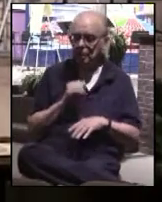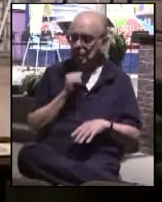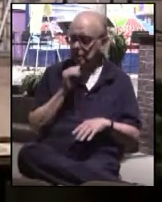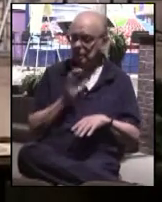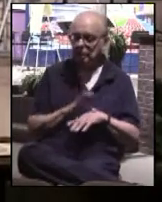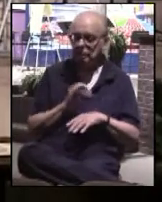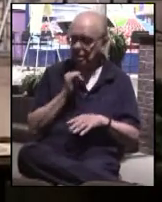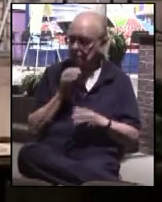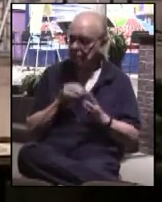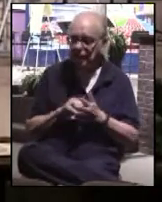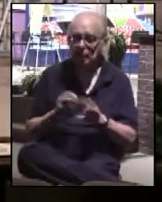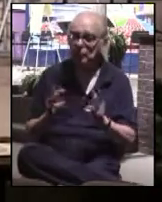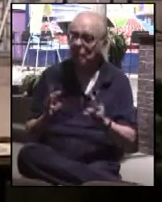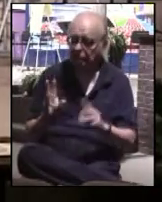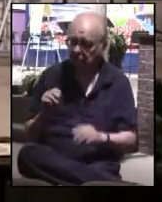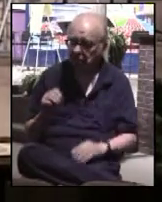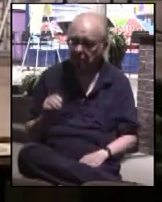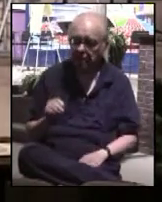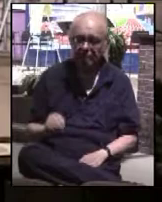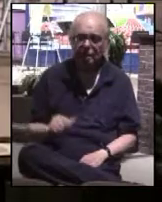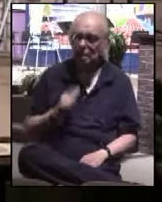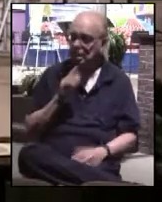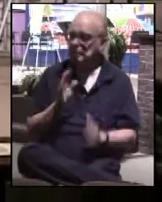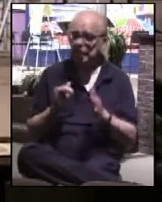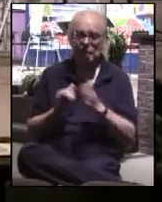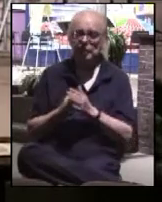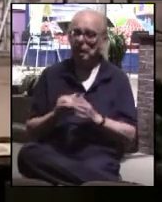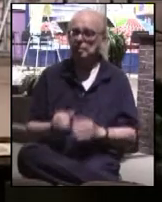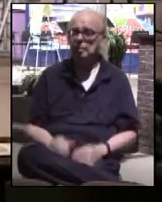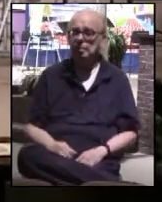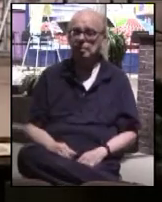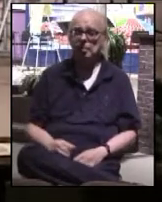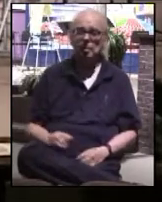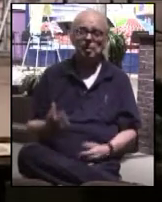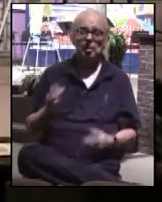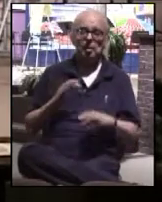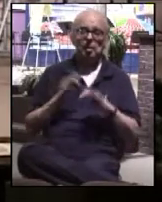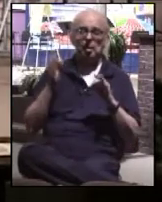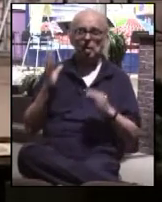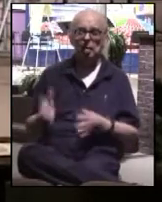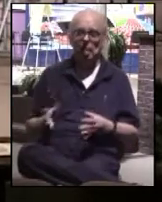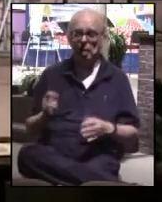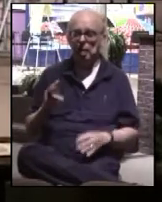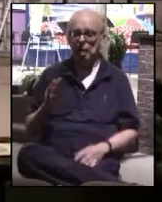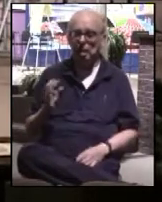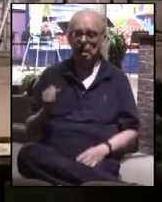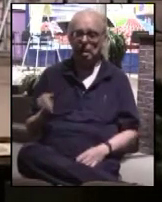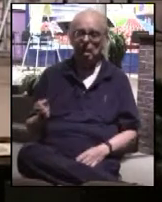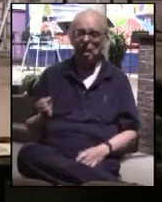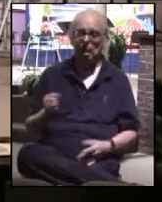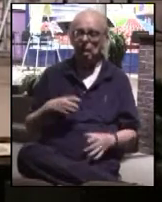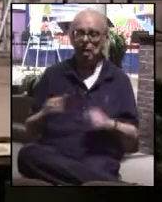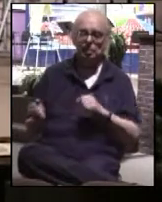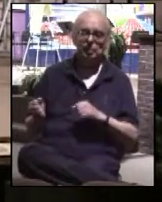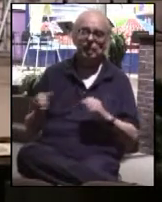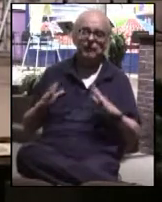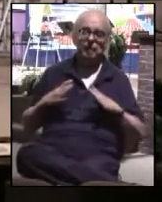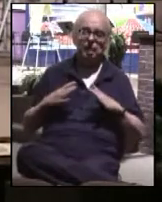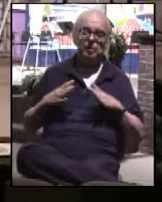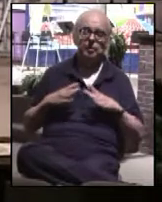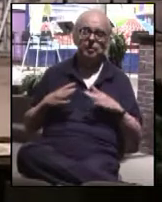that way and it won't be a lot of pastors when bbs comes along will take vacation